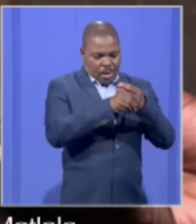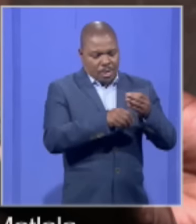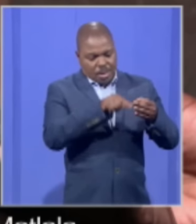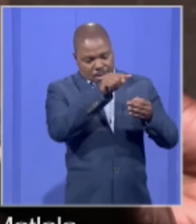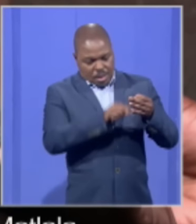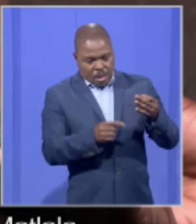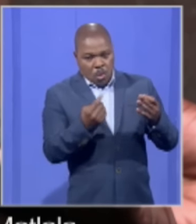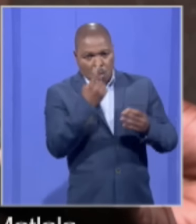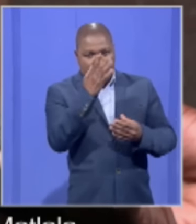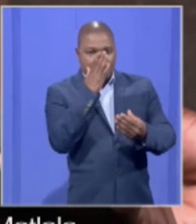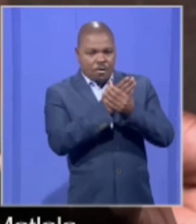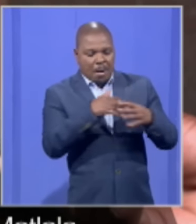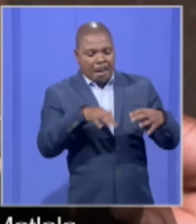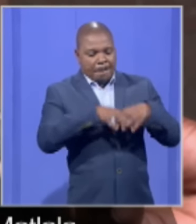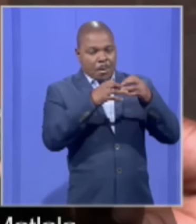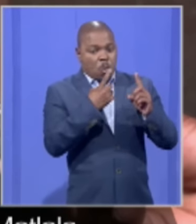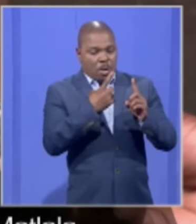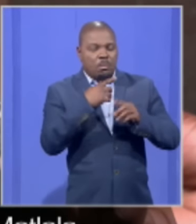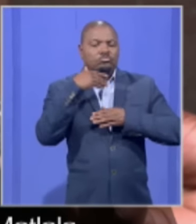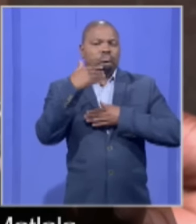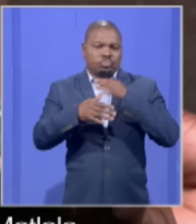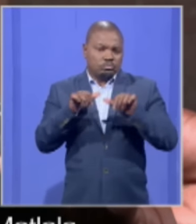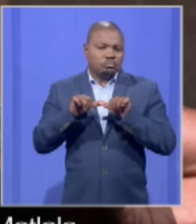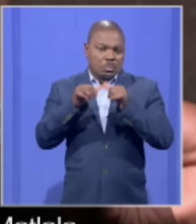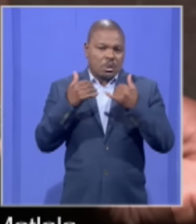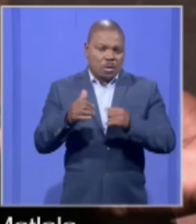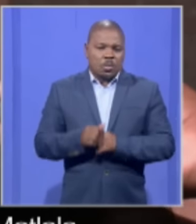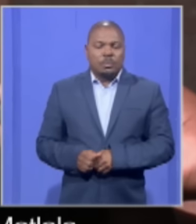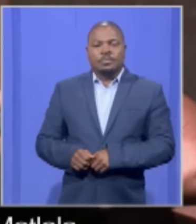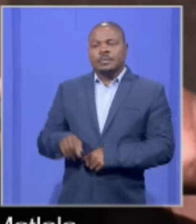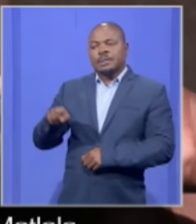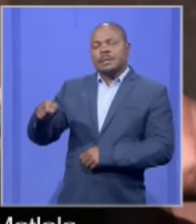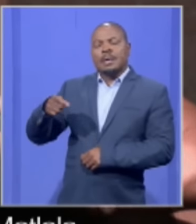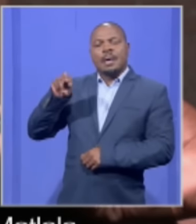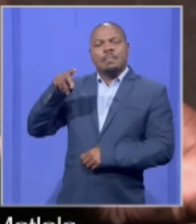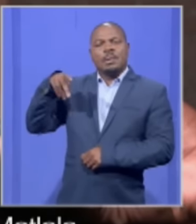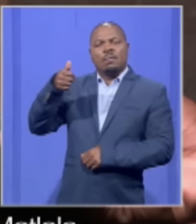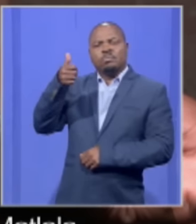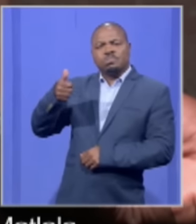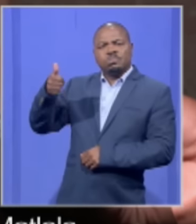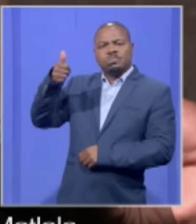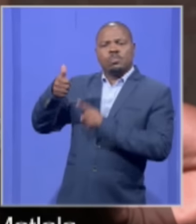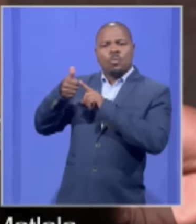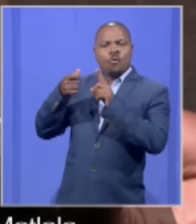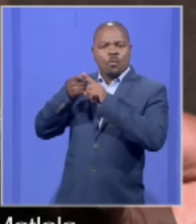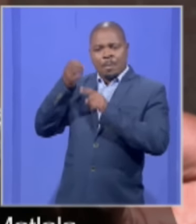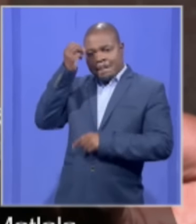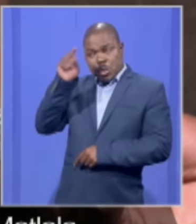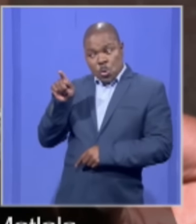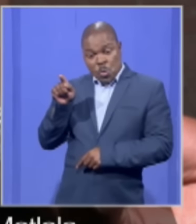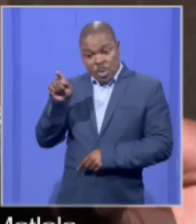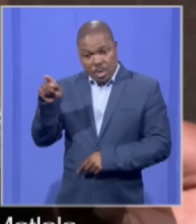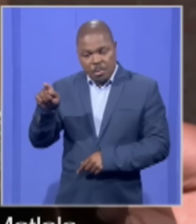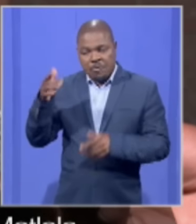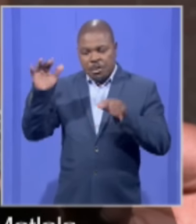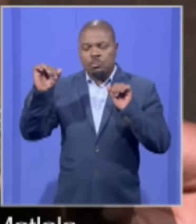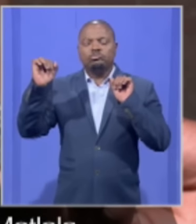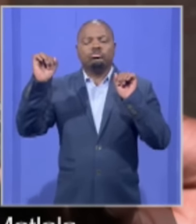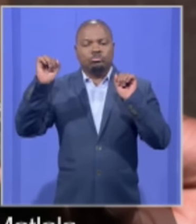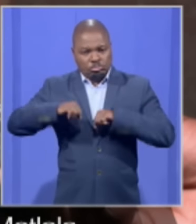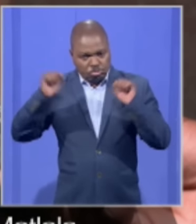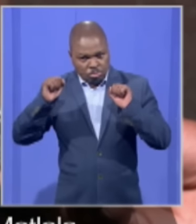that process is ongoing. The Director of Public Prosecutions in Pretoria gave